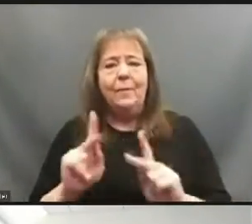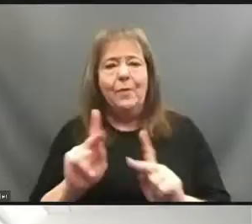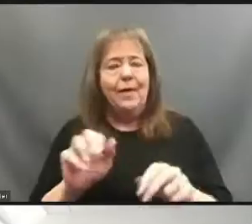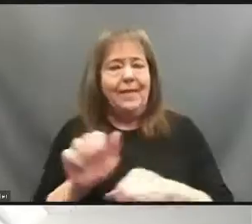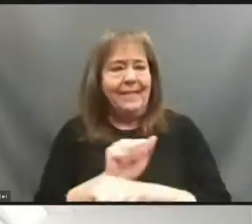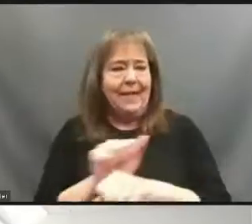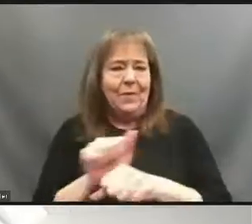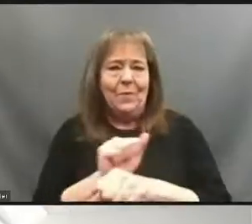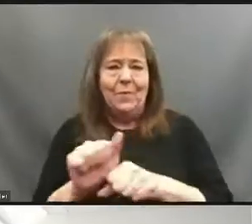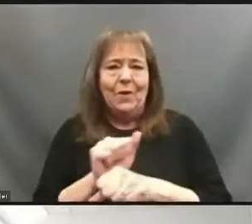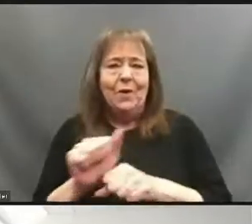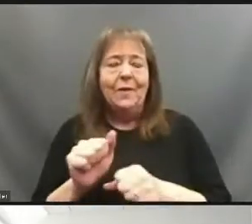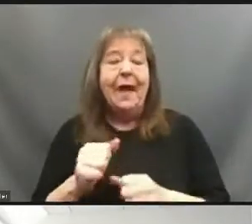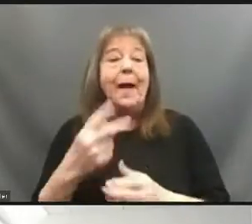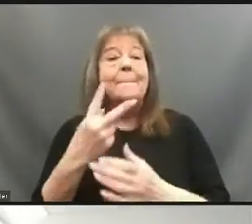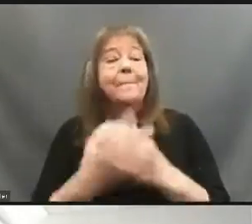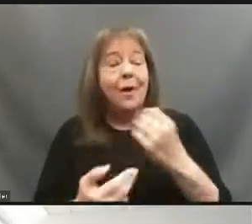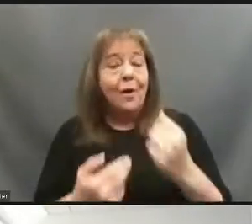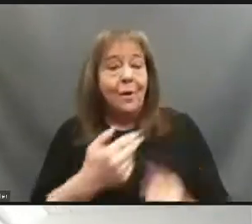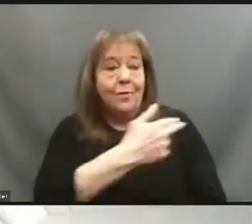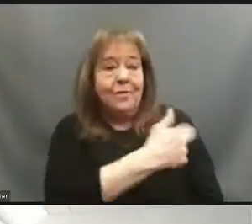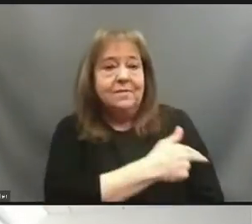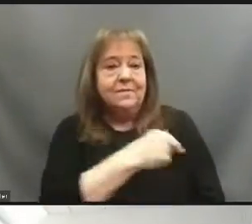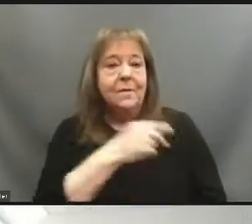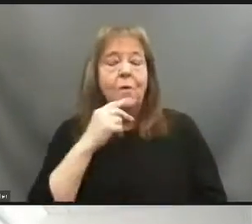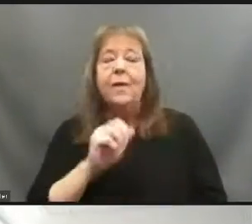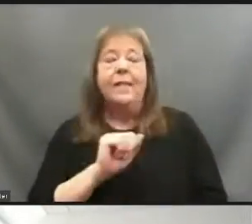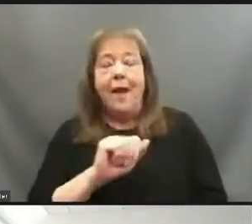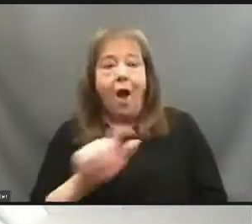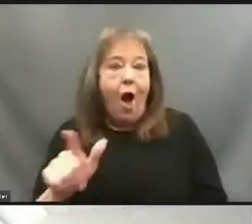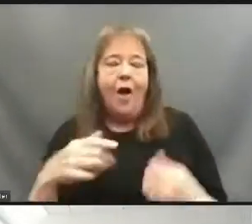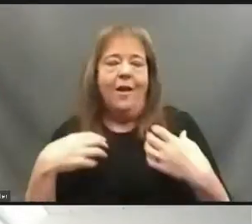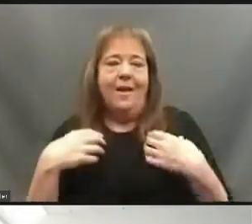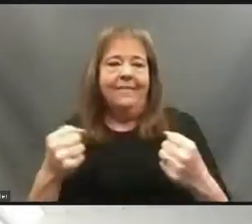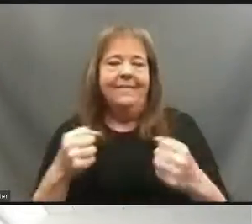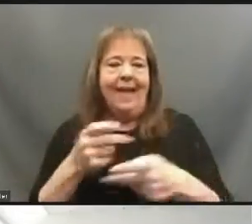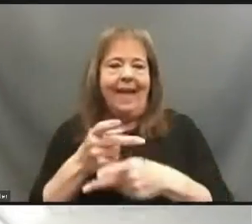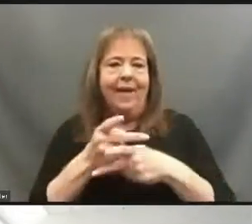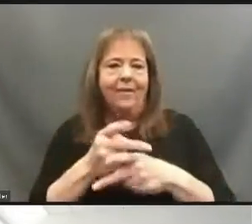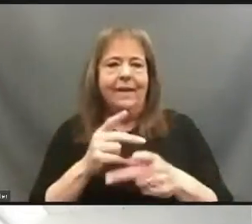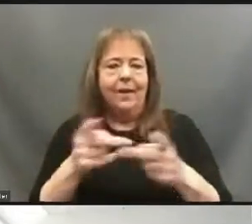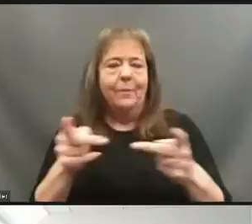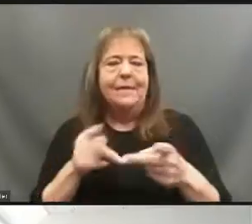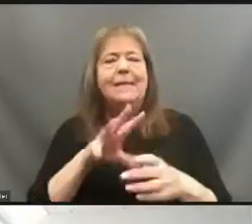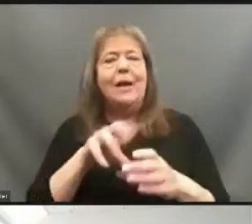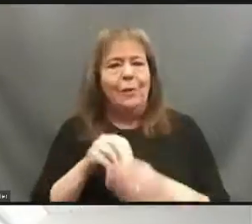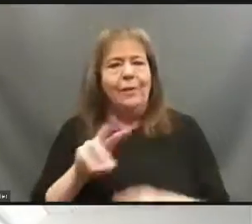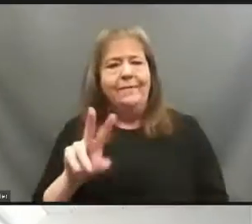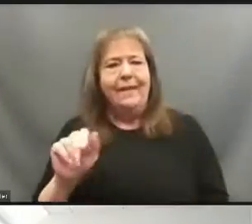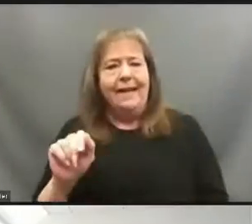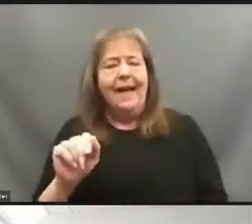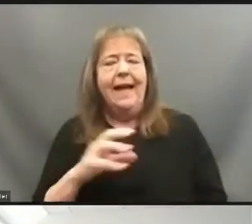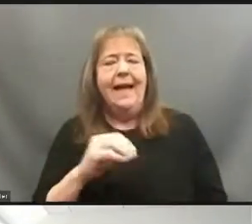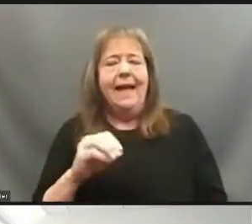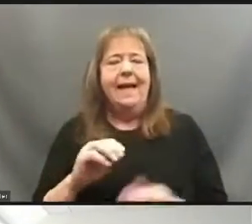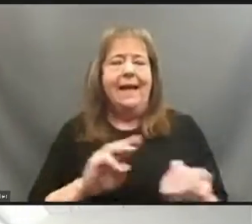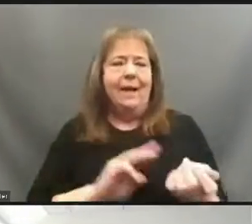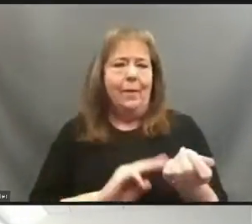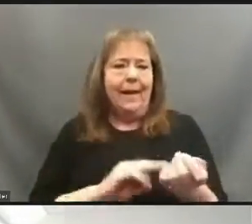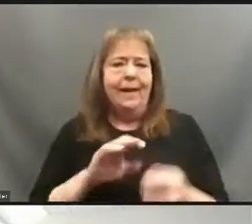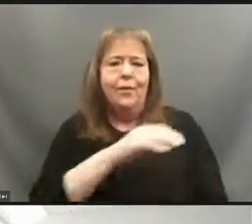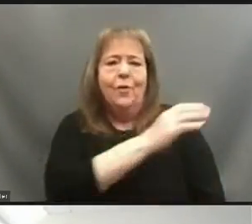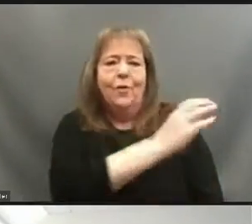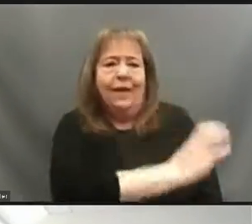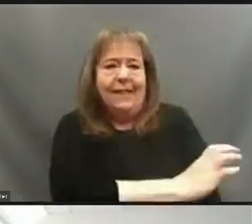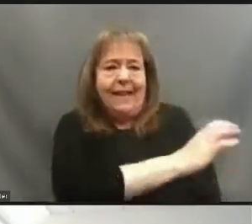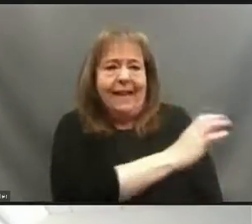those folks at both hospitals, or I should say all healthcare systems, the VA included, and our medical clinics throughout the community, who